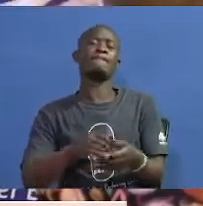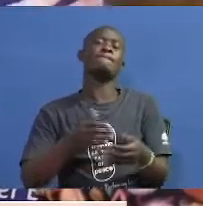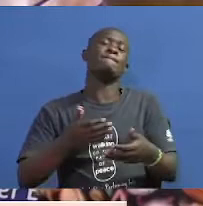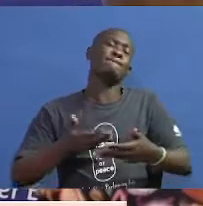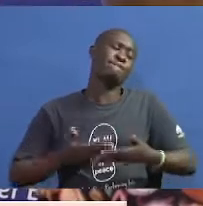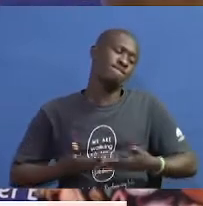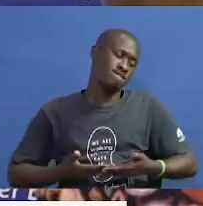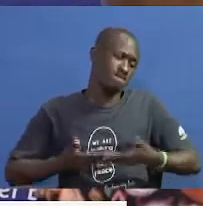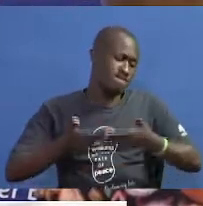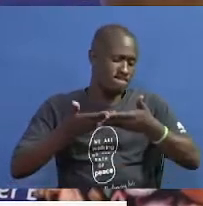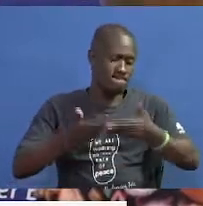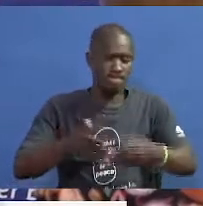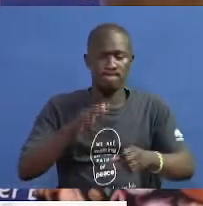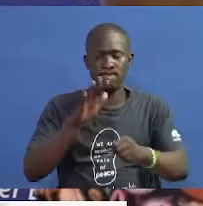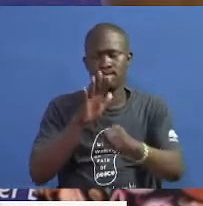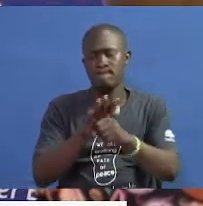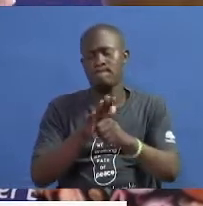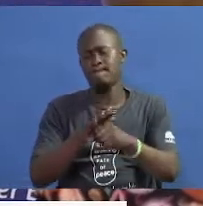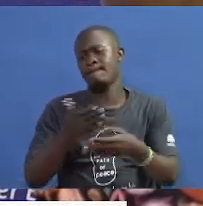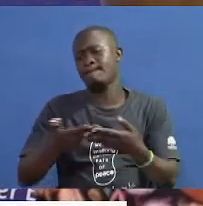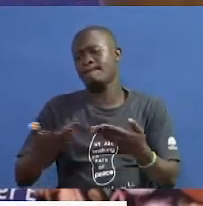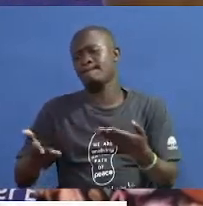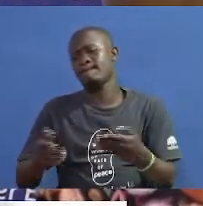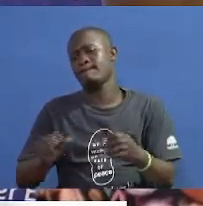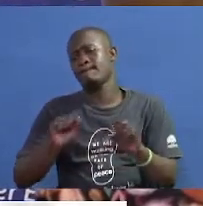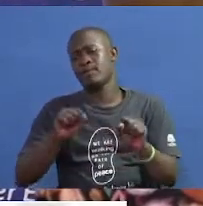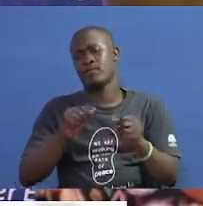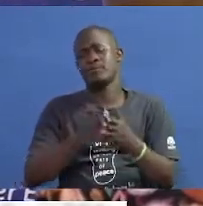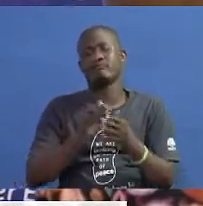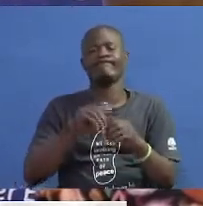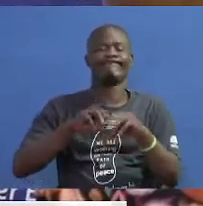offer as many things as possible